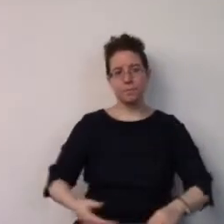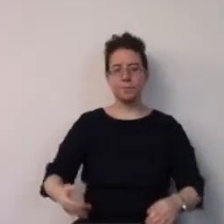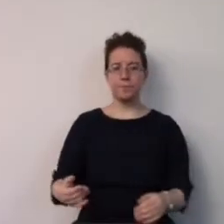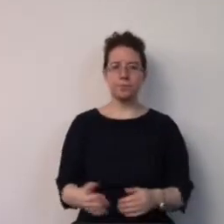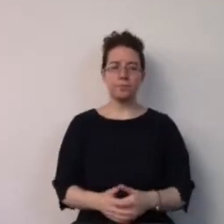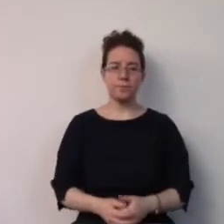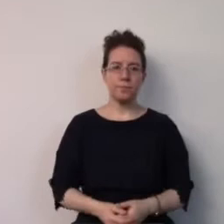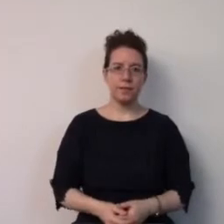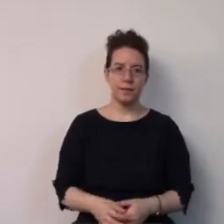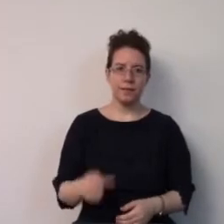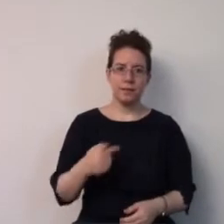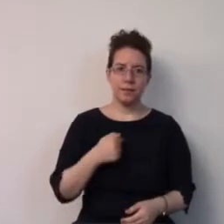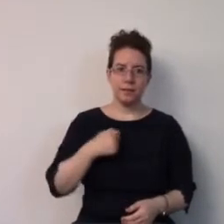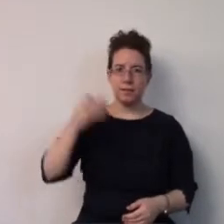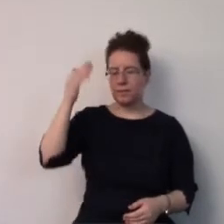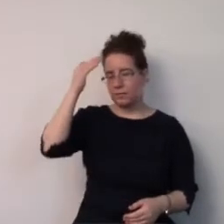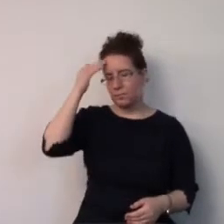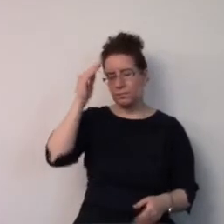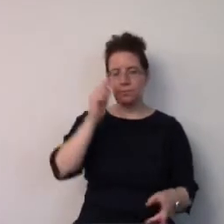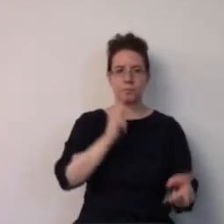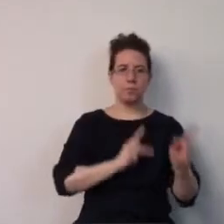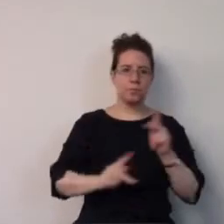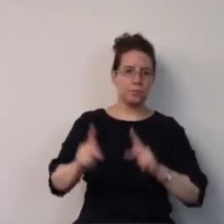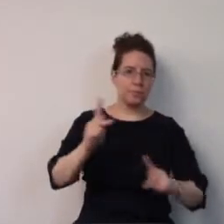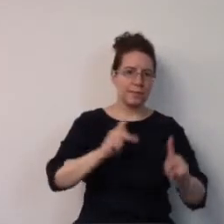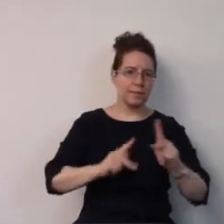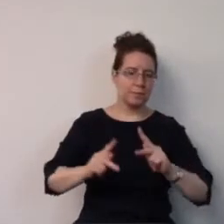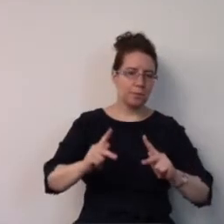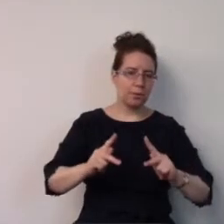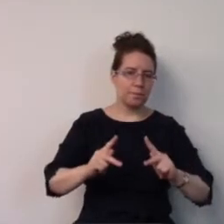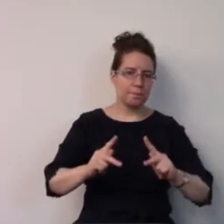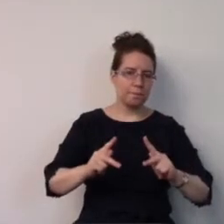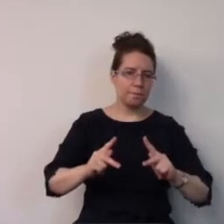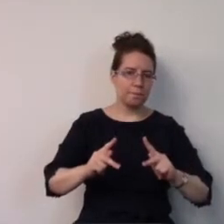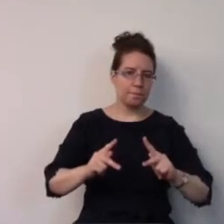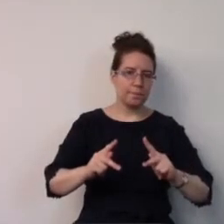the coronavirus. It's spiritual slumber.